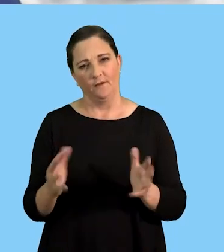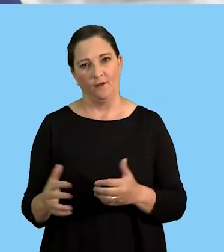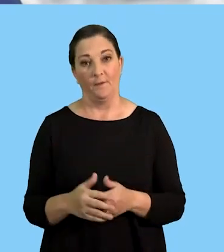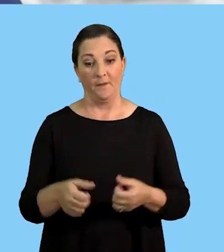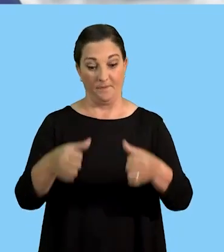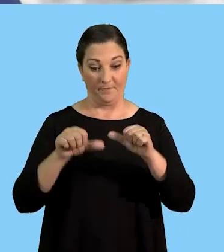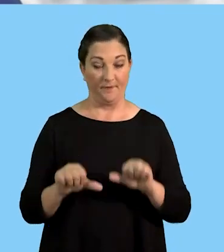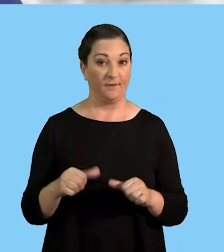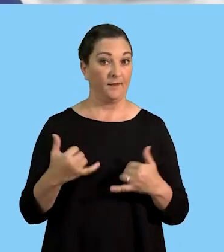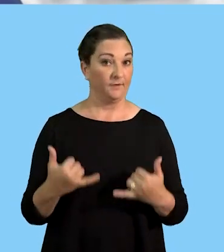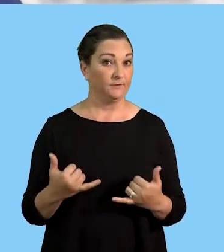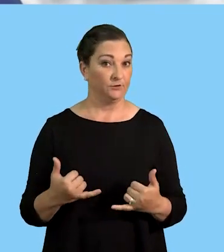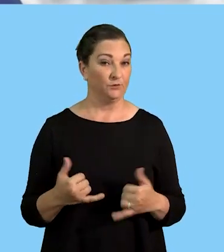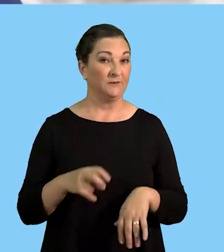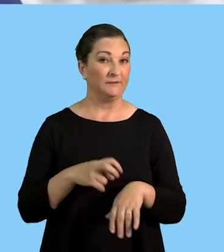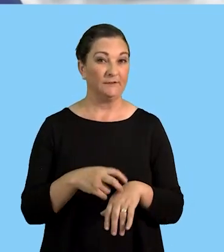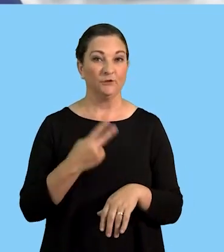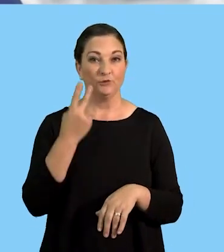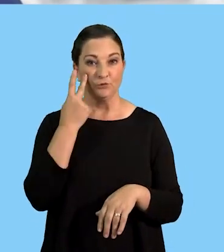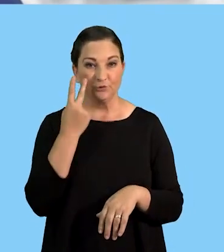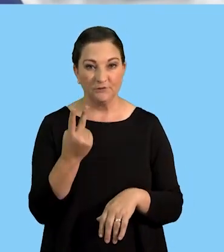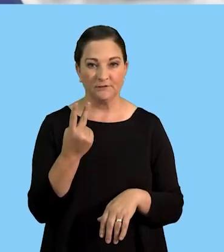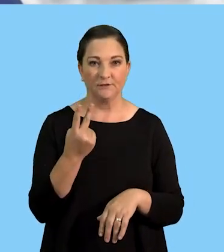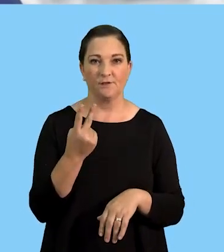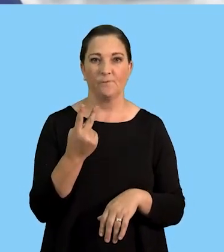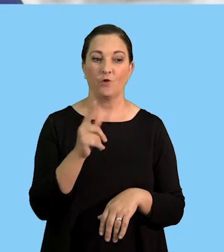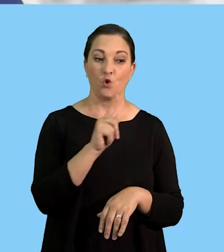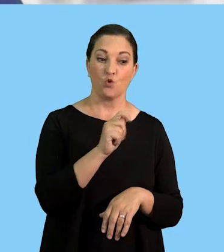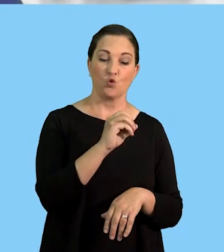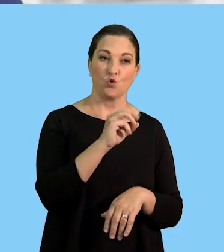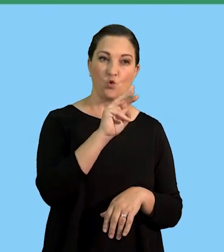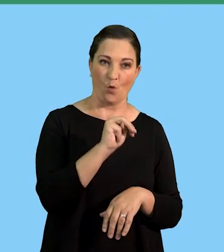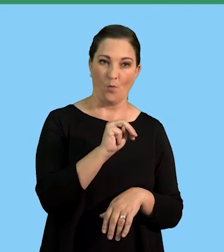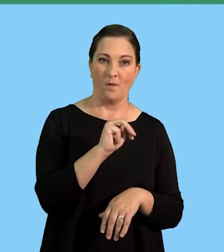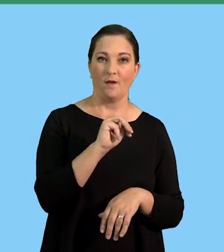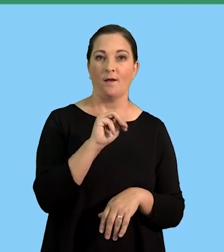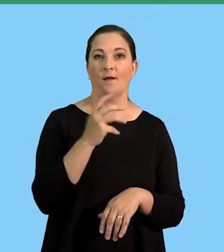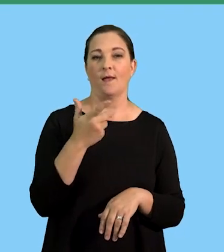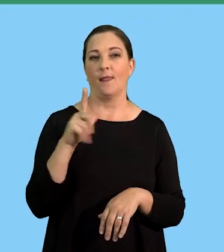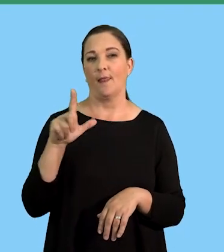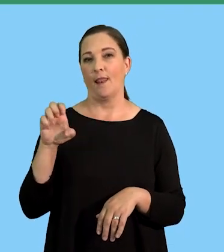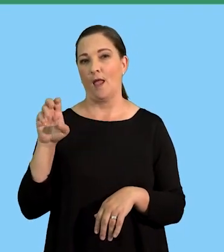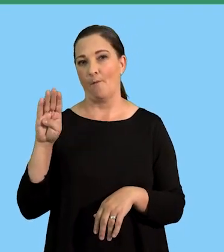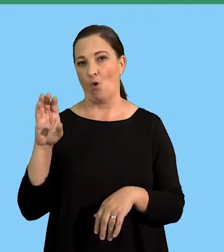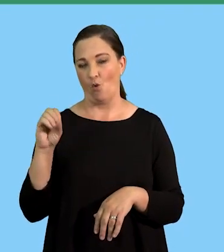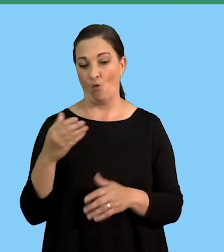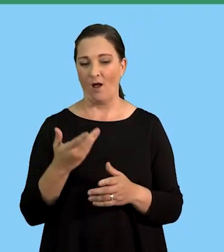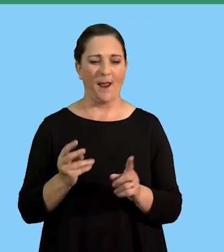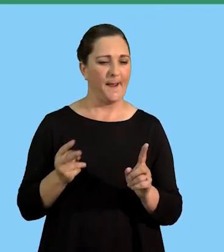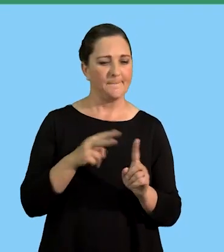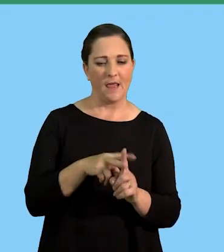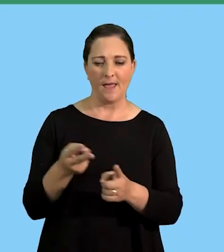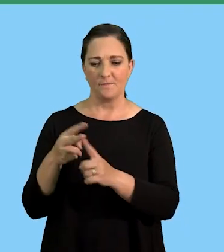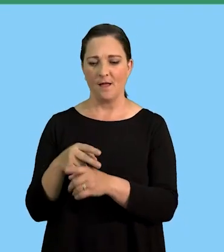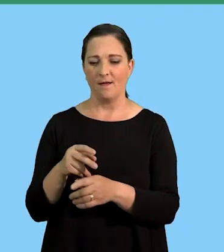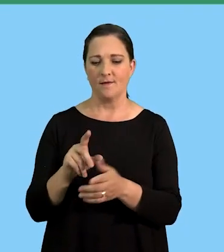question, which instructed us to recommend 2 situations in which Tom and Lebu's leadership style can be applied. So this